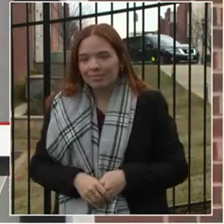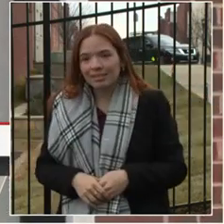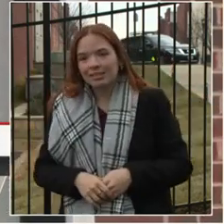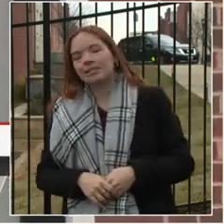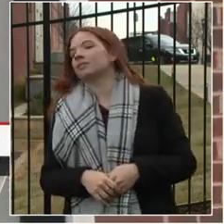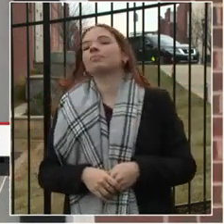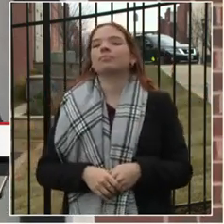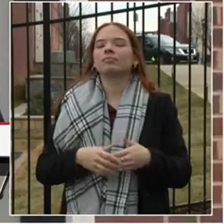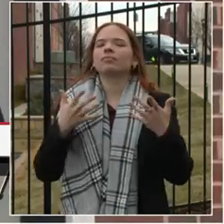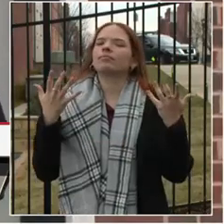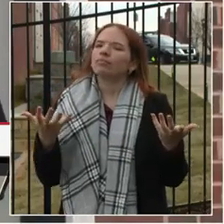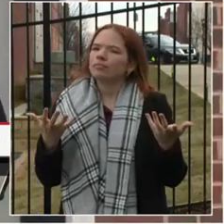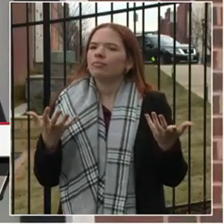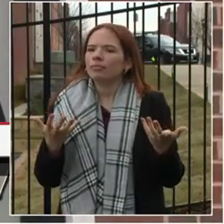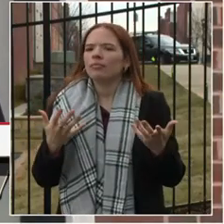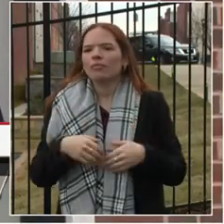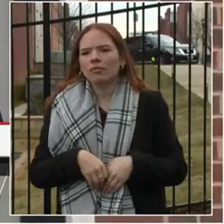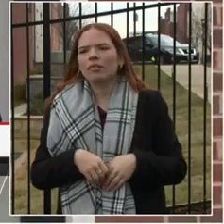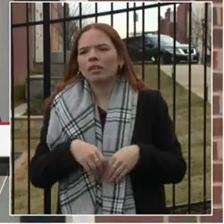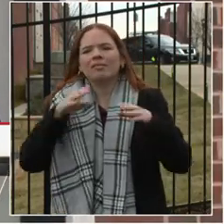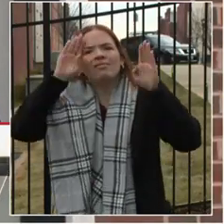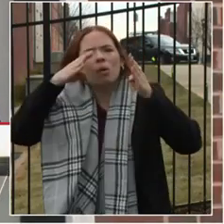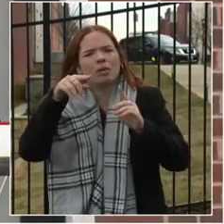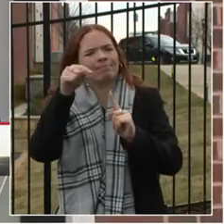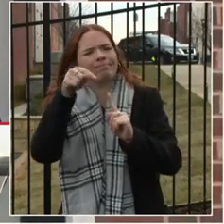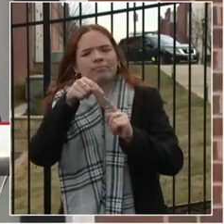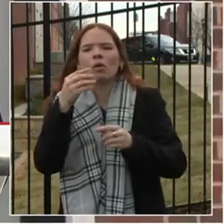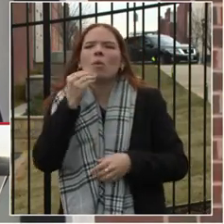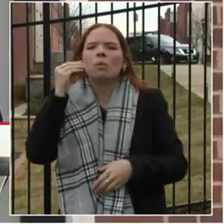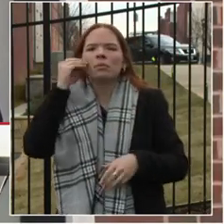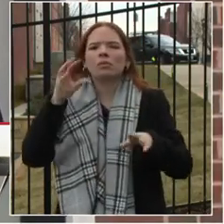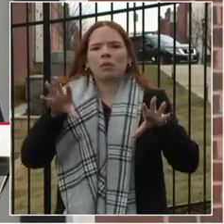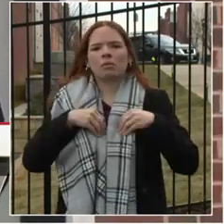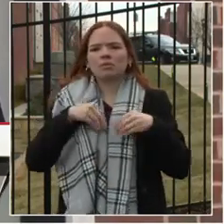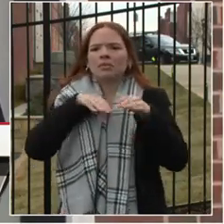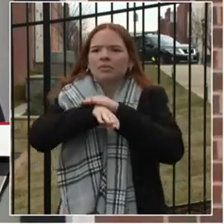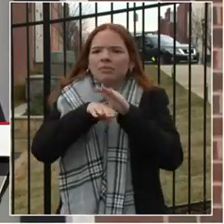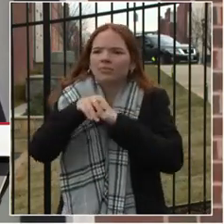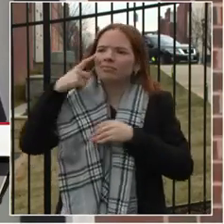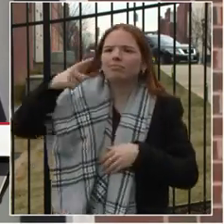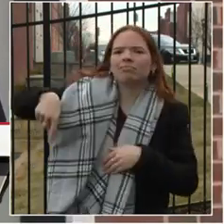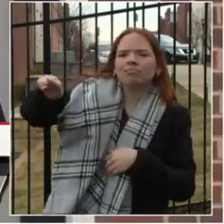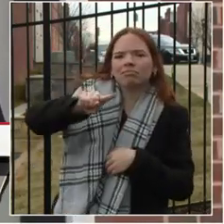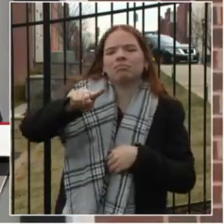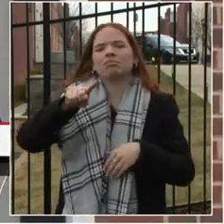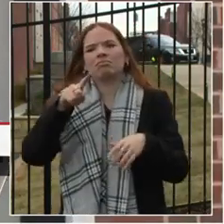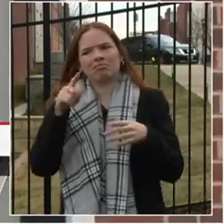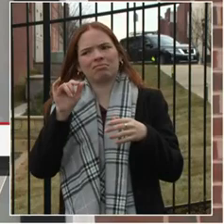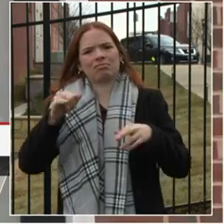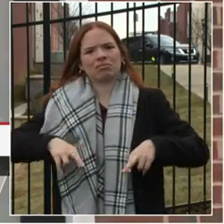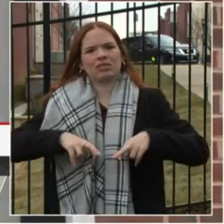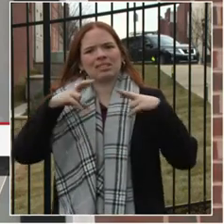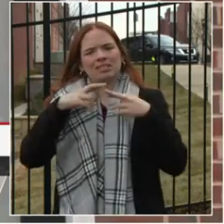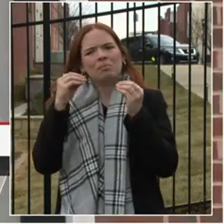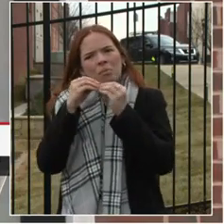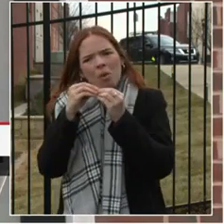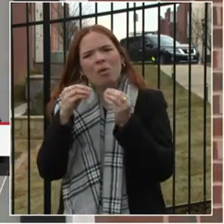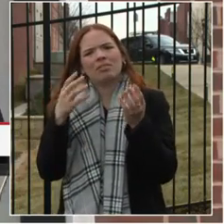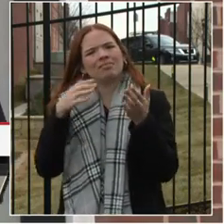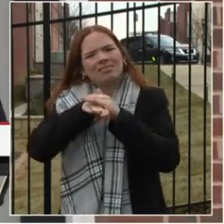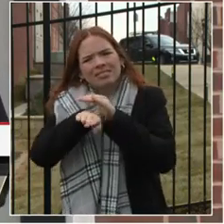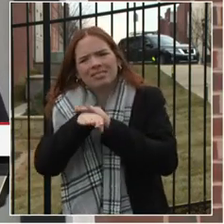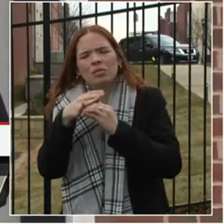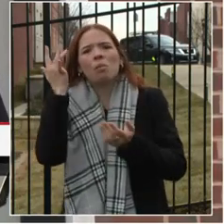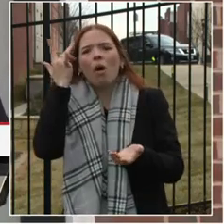putting homeownership in the reach for more DC residents, and that requires a mix of initiatives